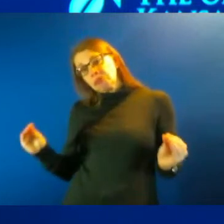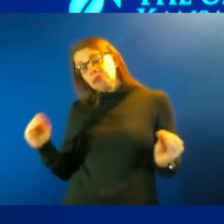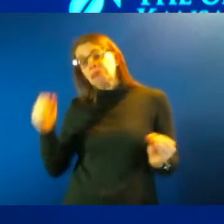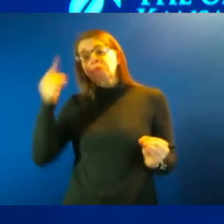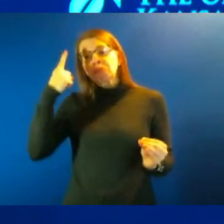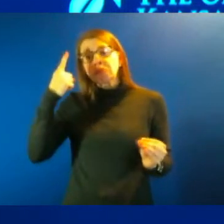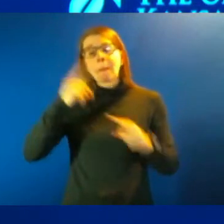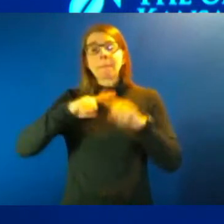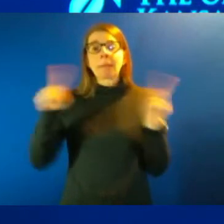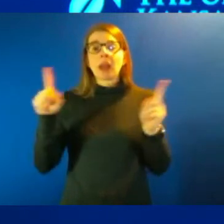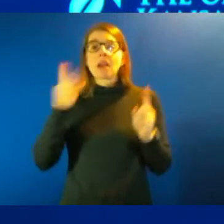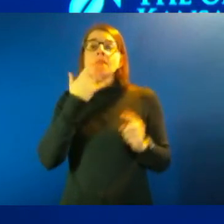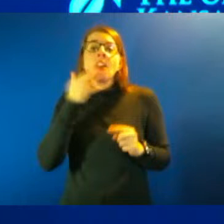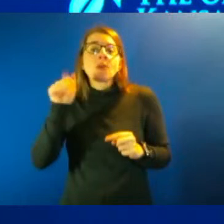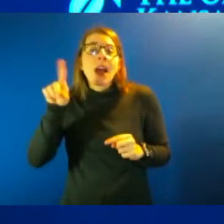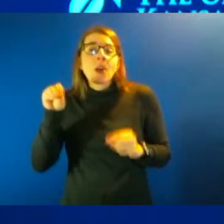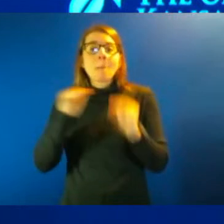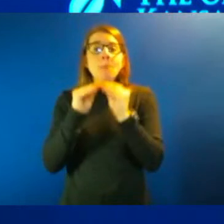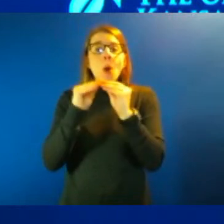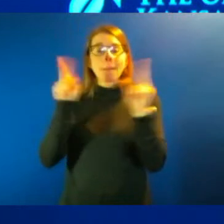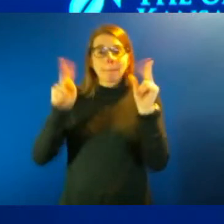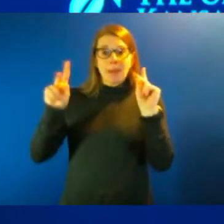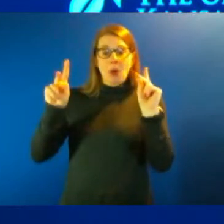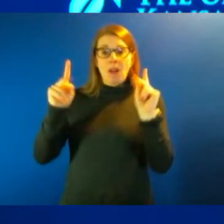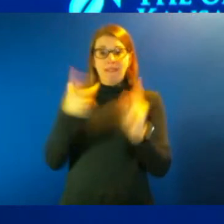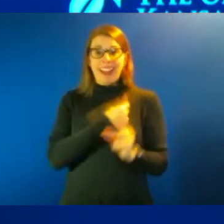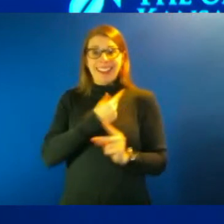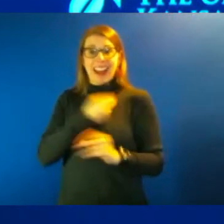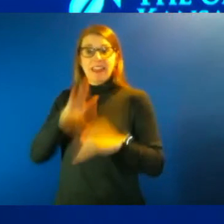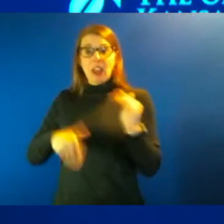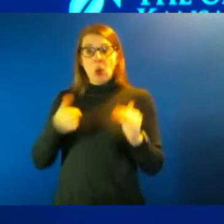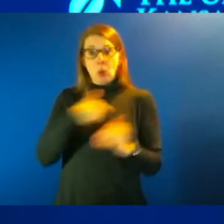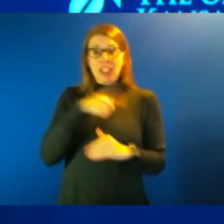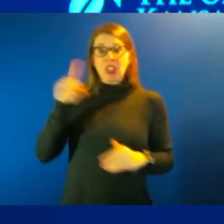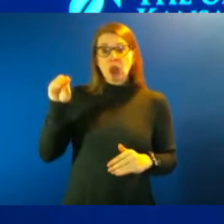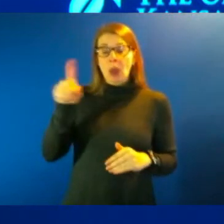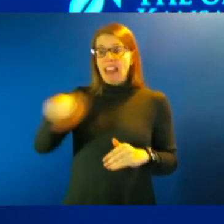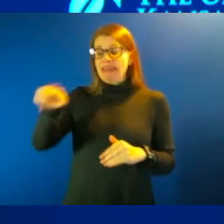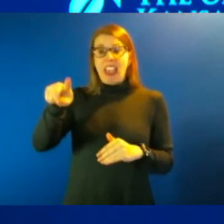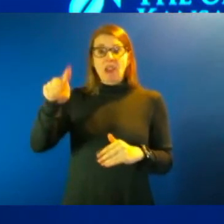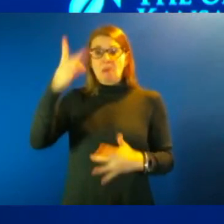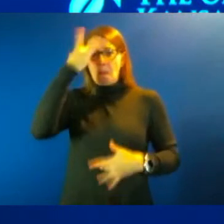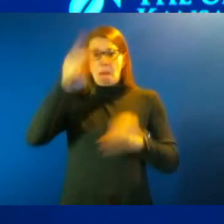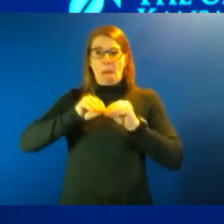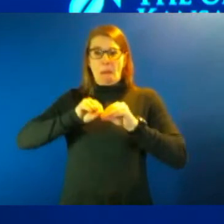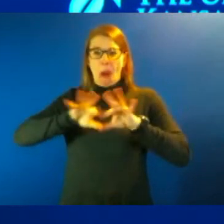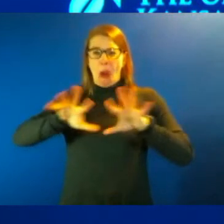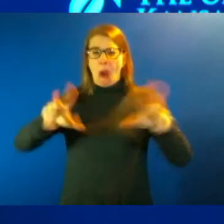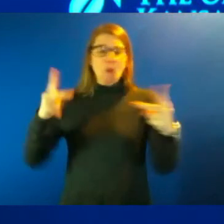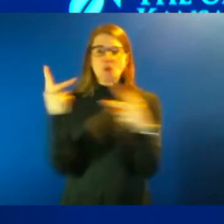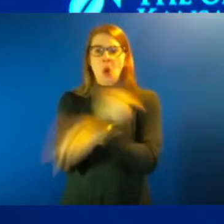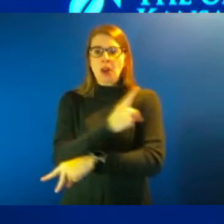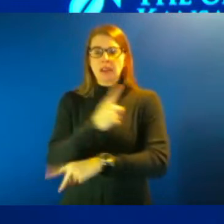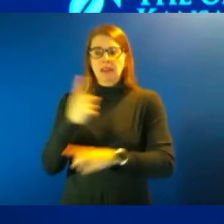but Colorado has more people vaccinated than we do, and they're having a really major surge, their worst since a year